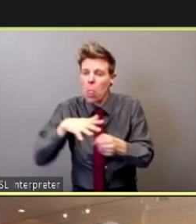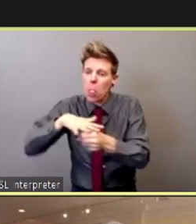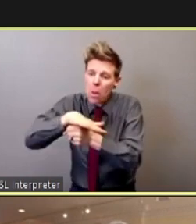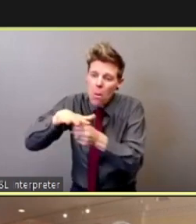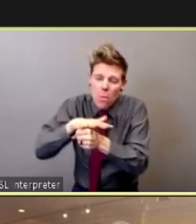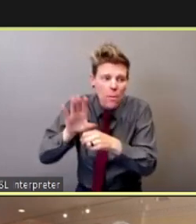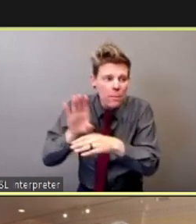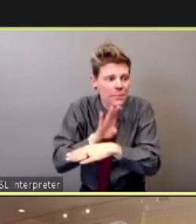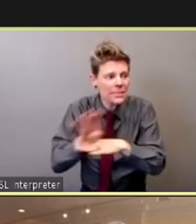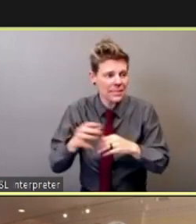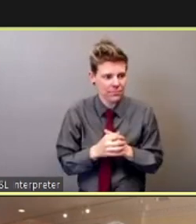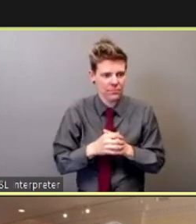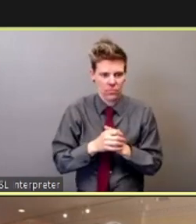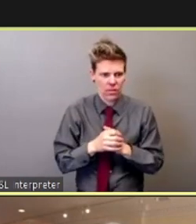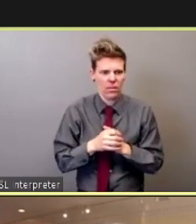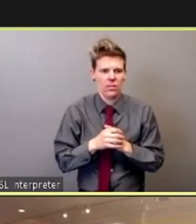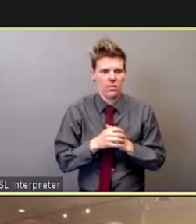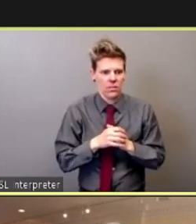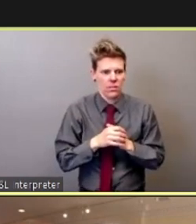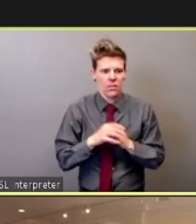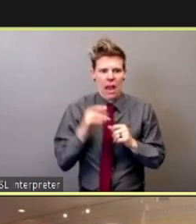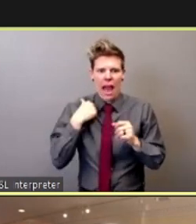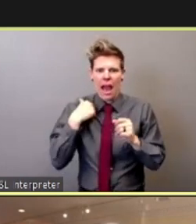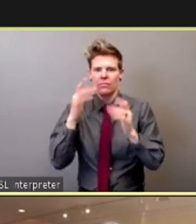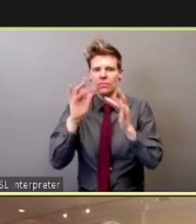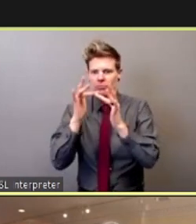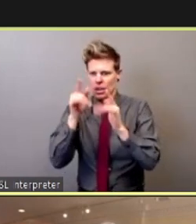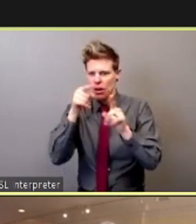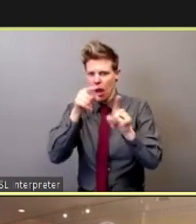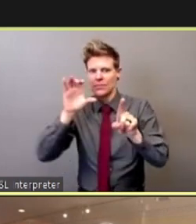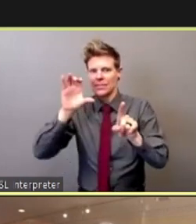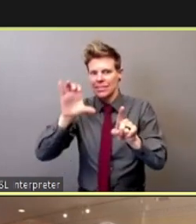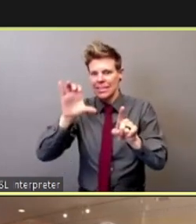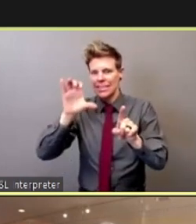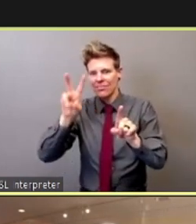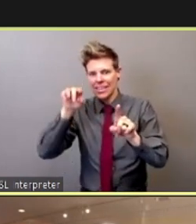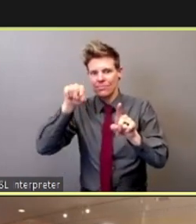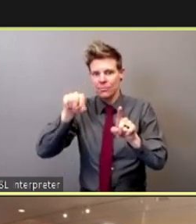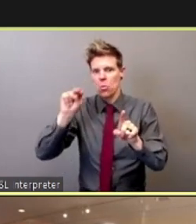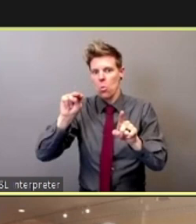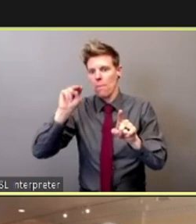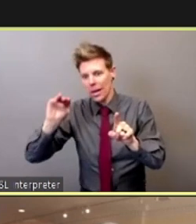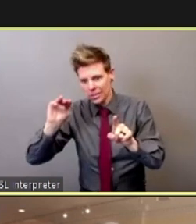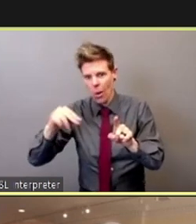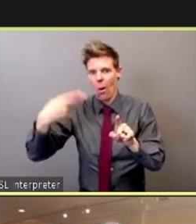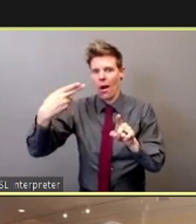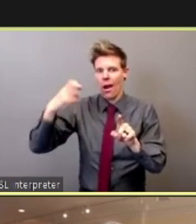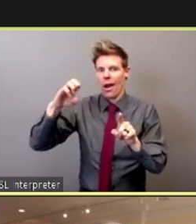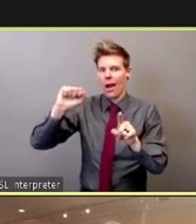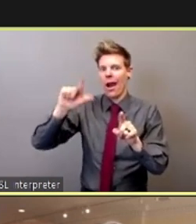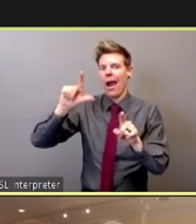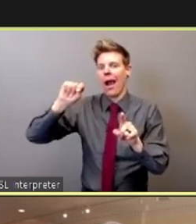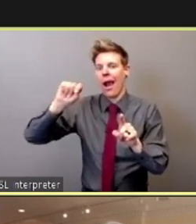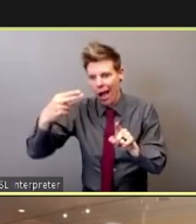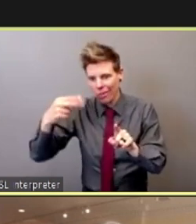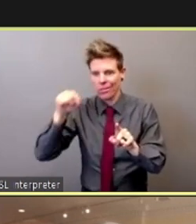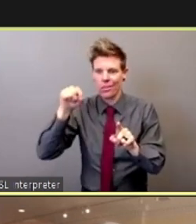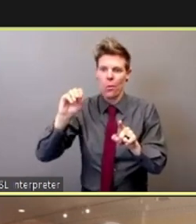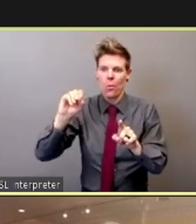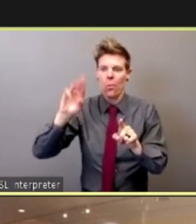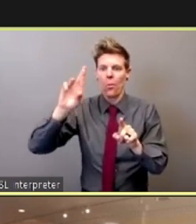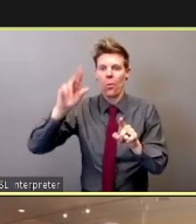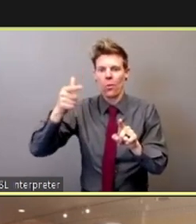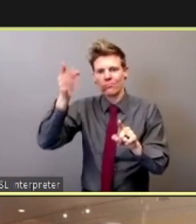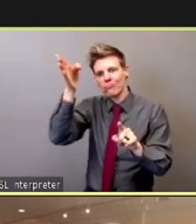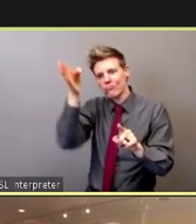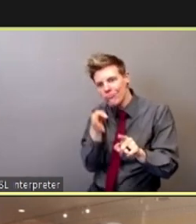cv.nmhealth.org, and any pandemic COVID-related information you need go no further than the Department of